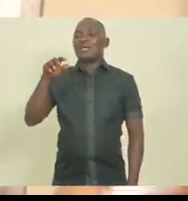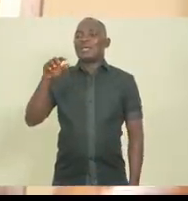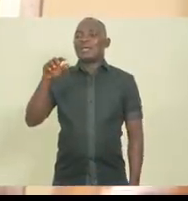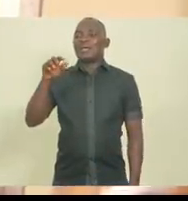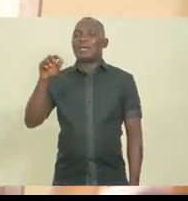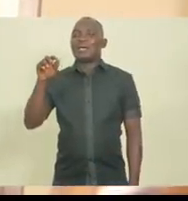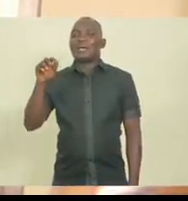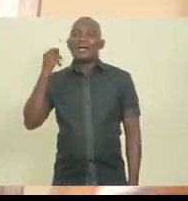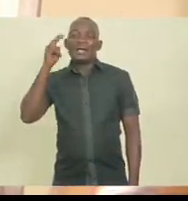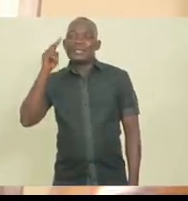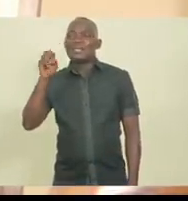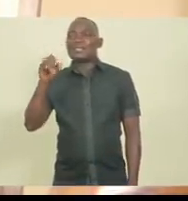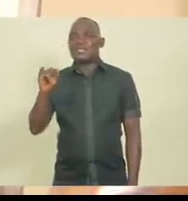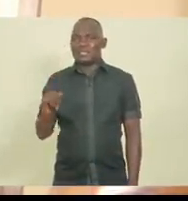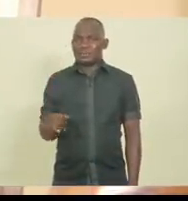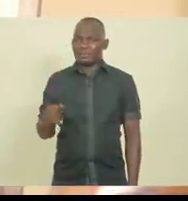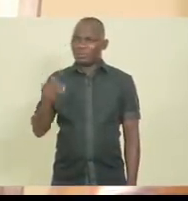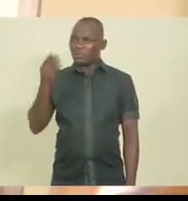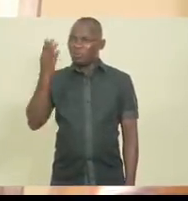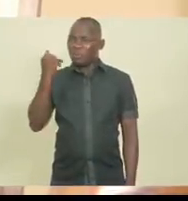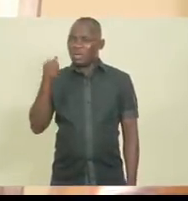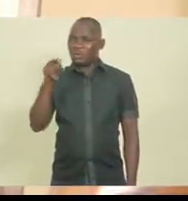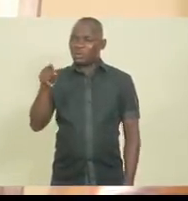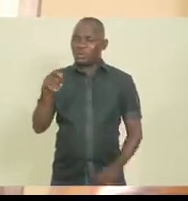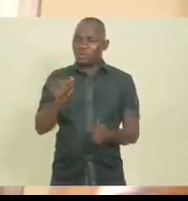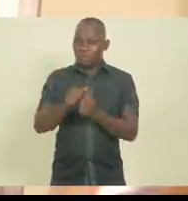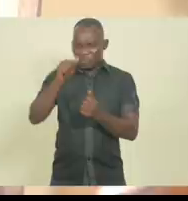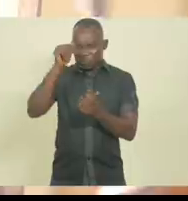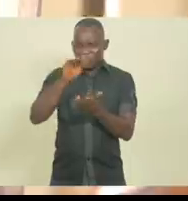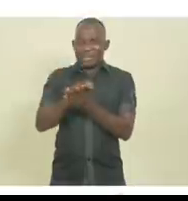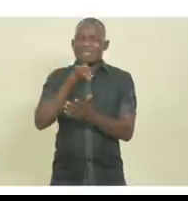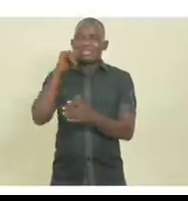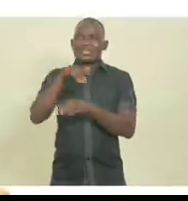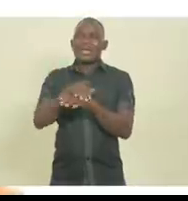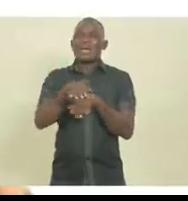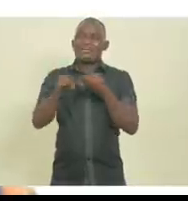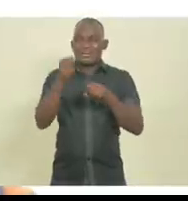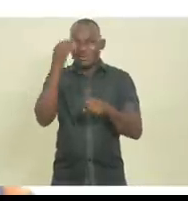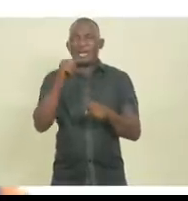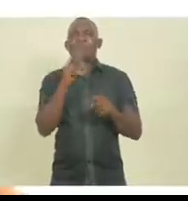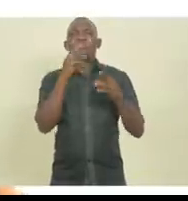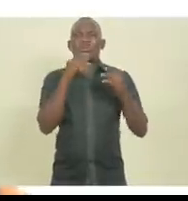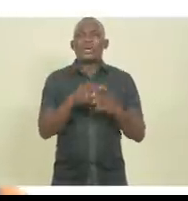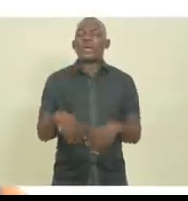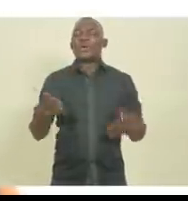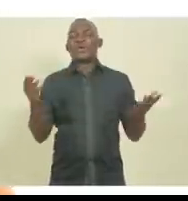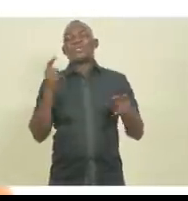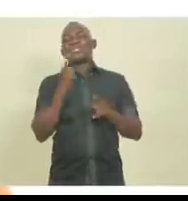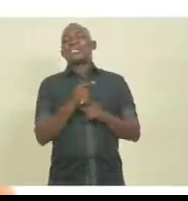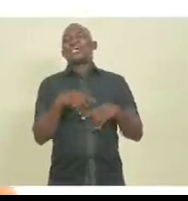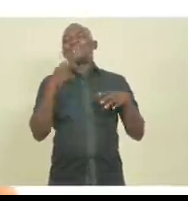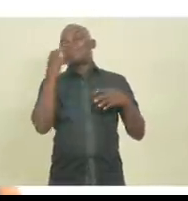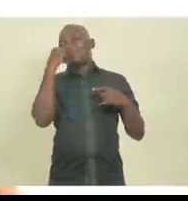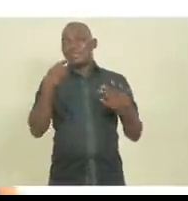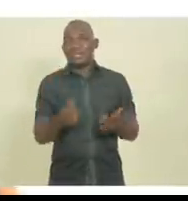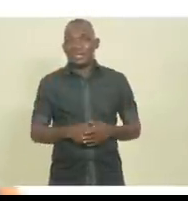Okay. So why were you and Uncle Coffee fighting last night? Oh, that. We're acting drama. Don't